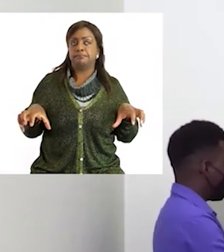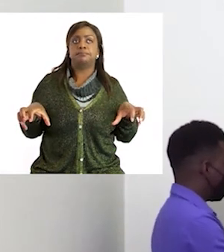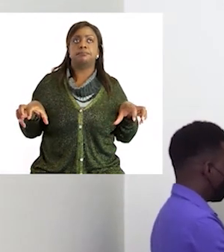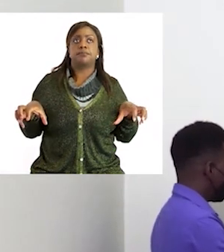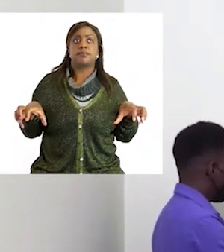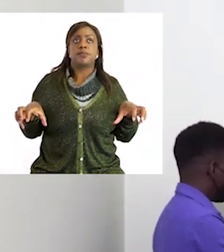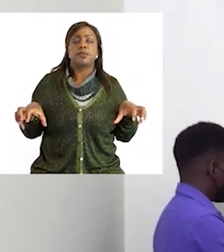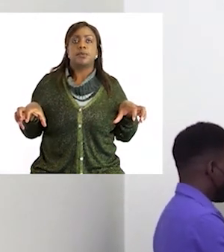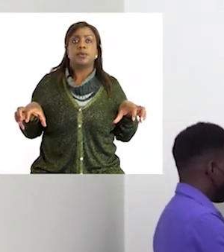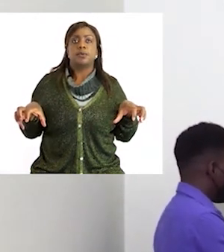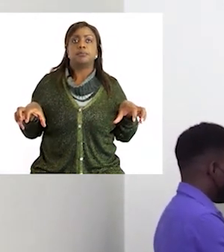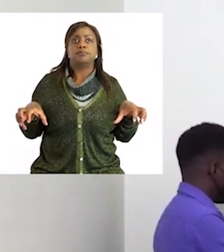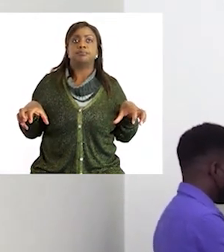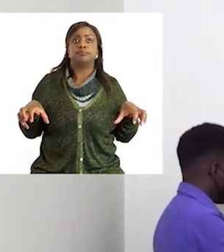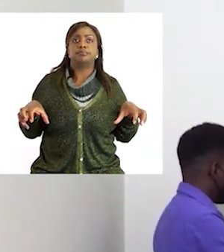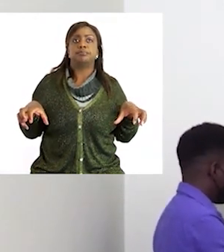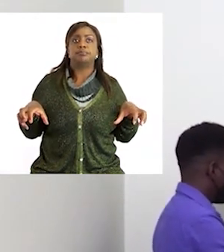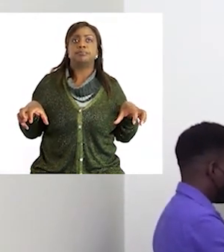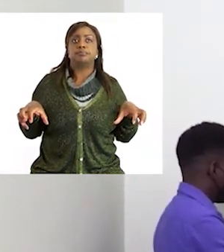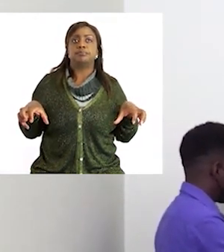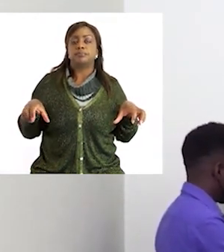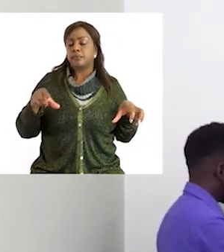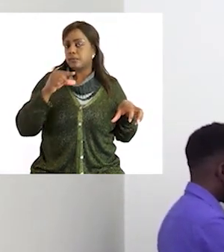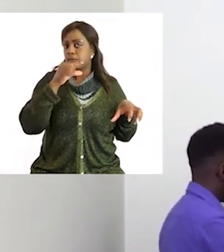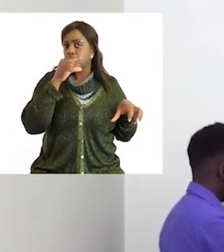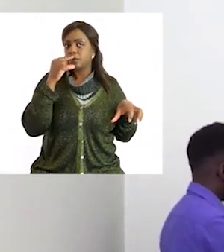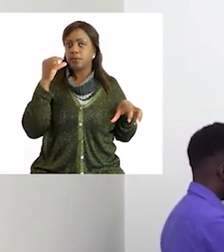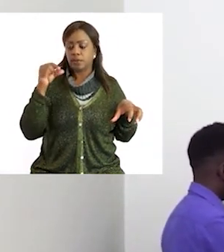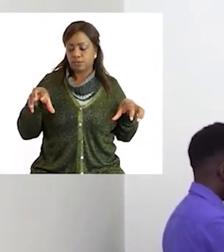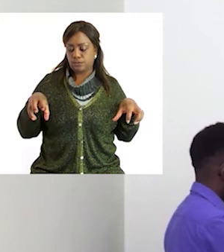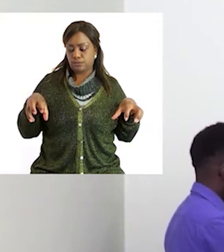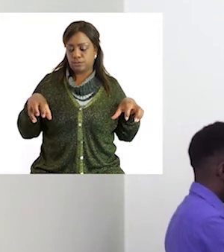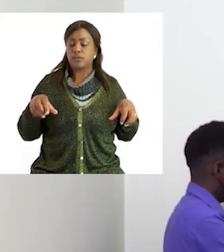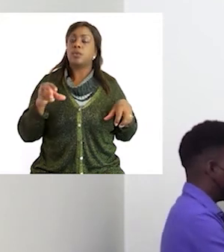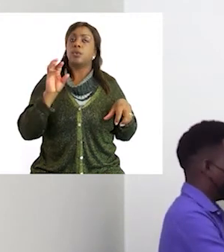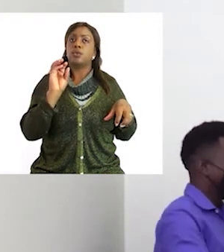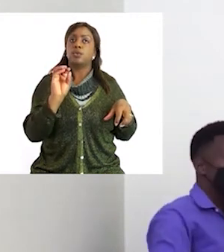left here is the ovary.